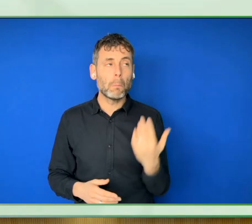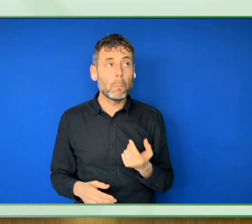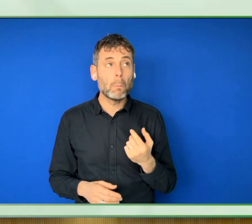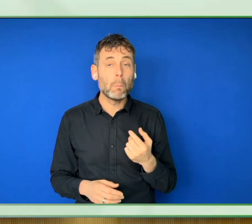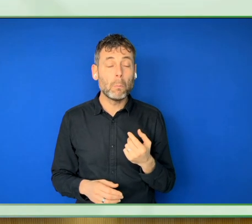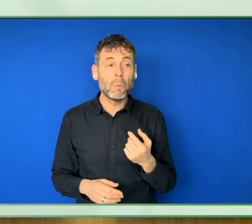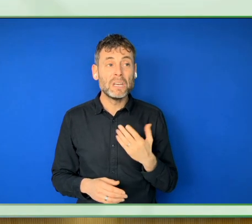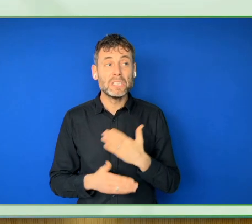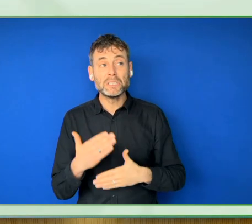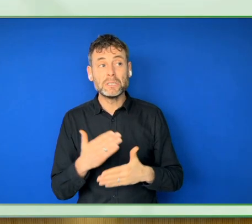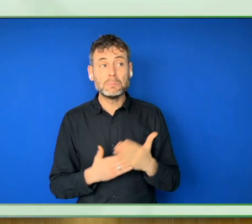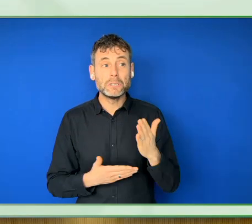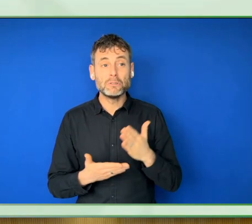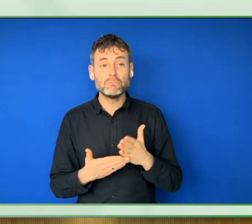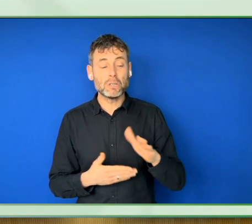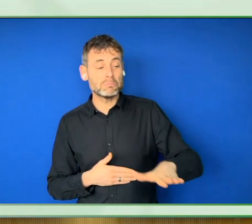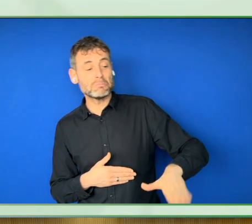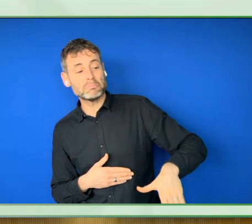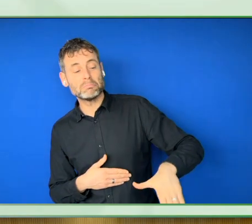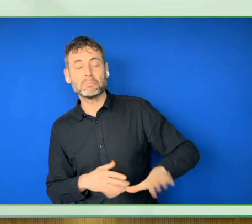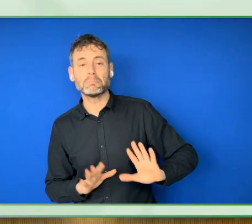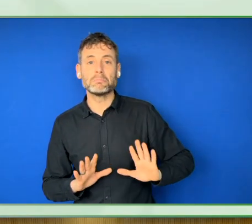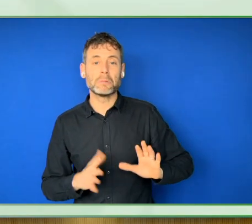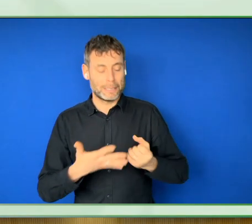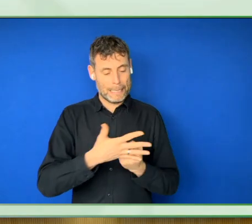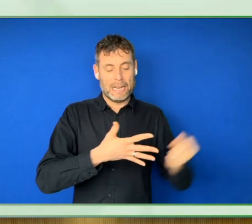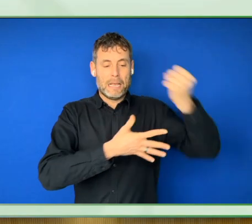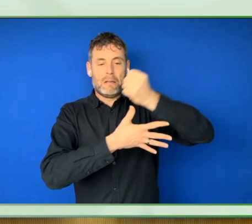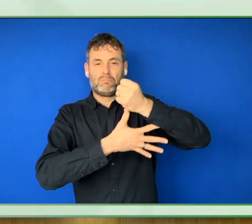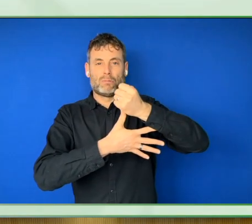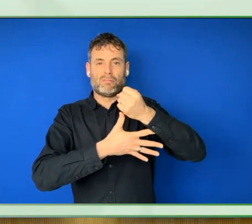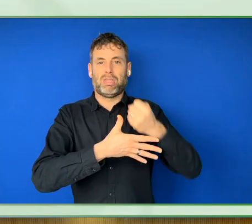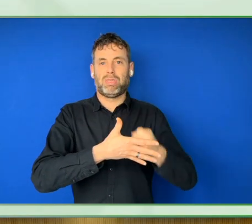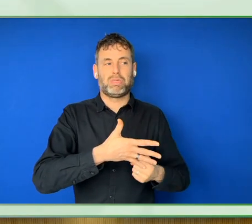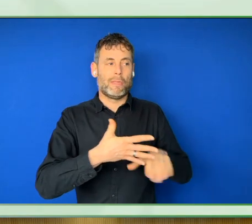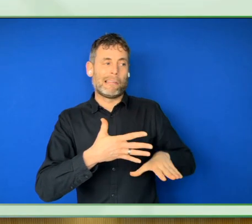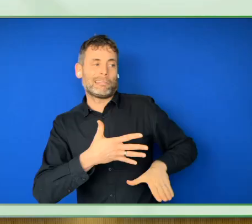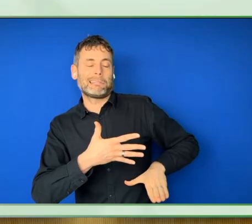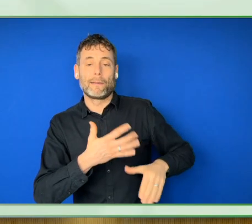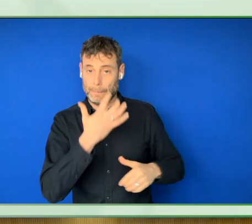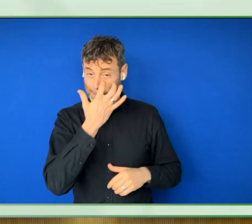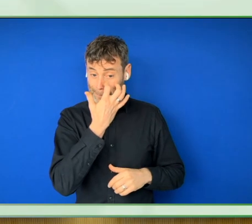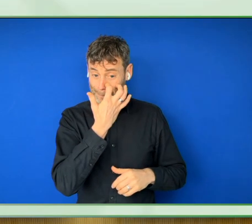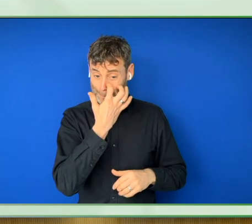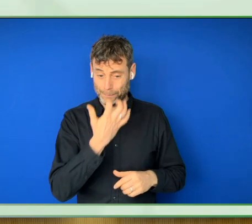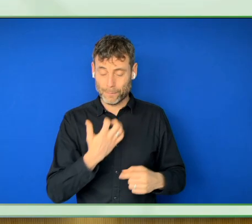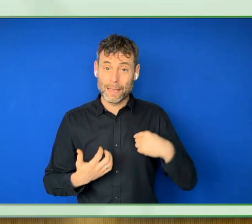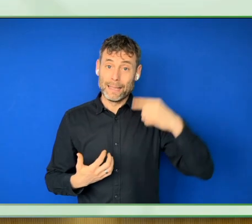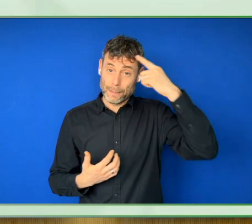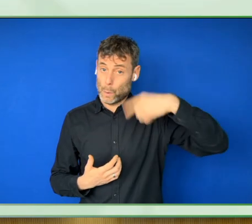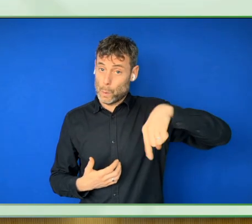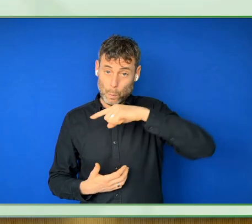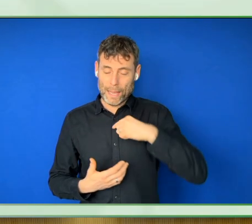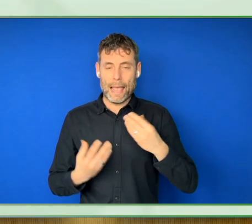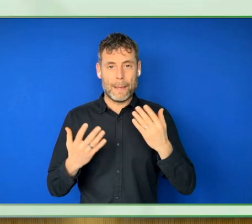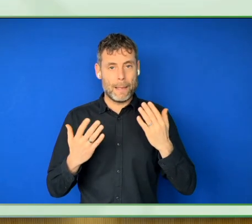we need to have access to guidance. And one of the things that could be done, and I'm probably jumping the gun here, and probably was a